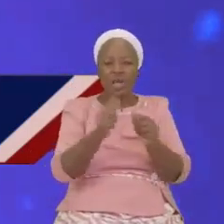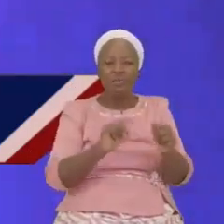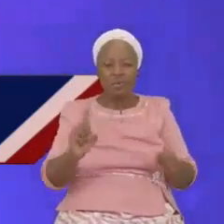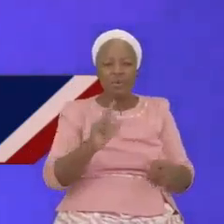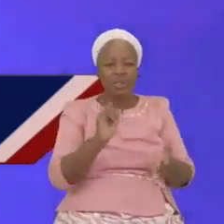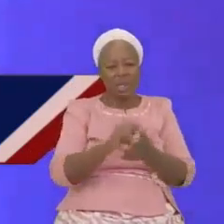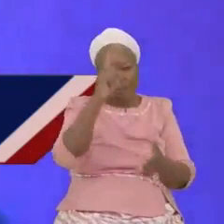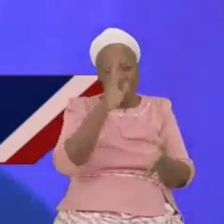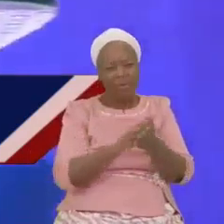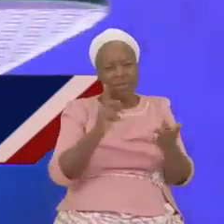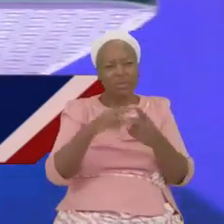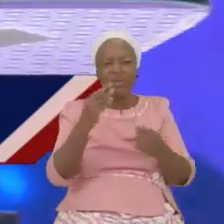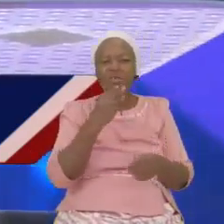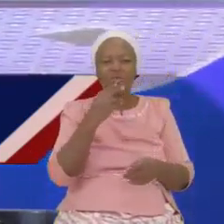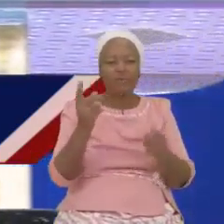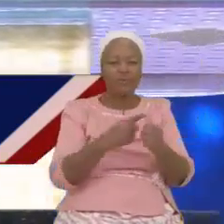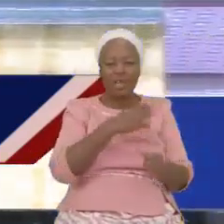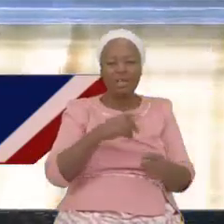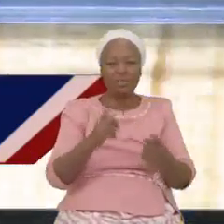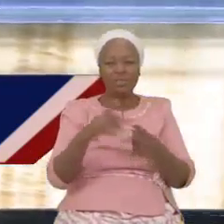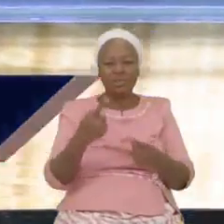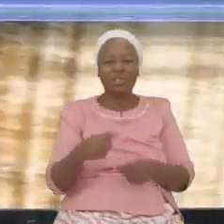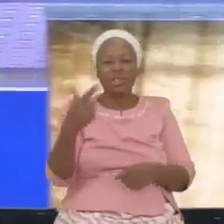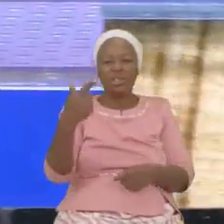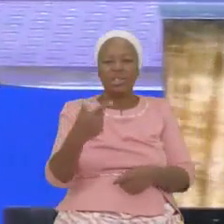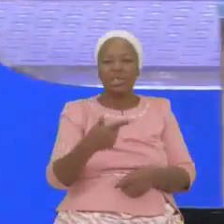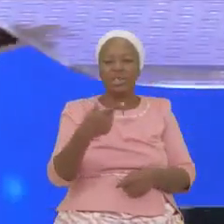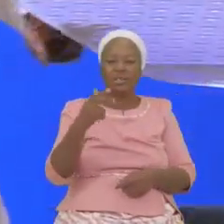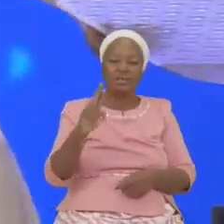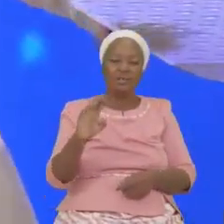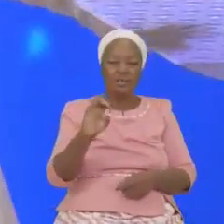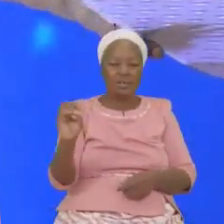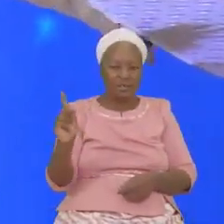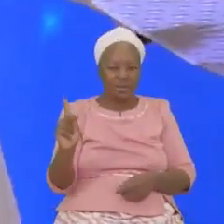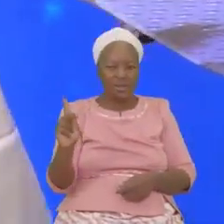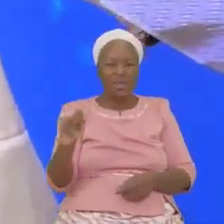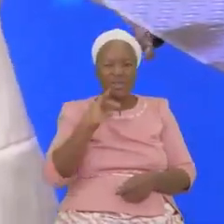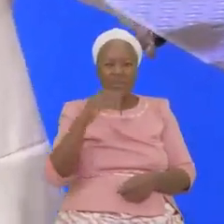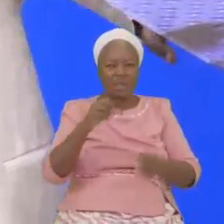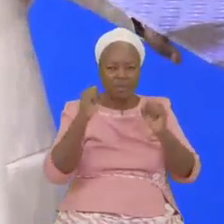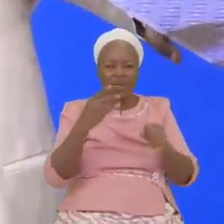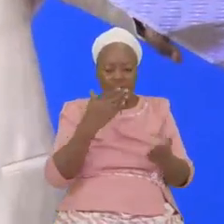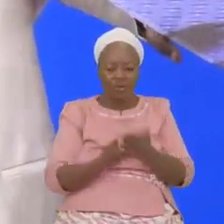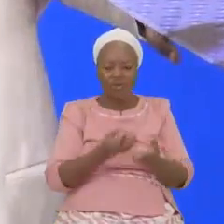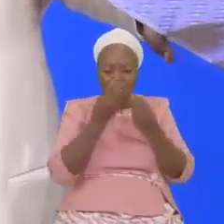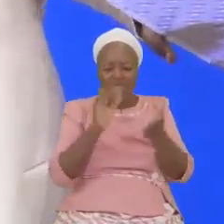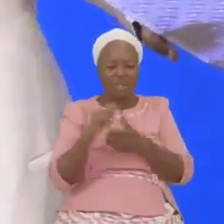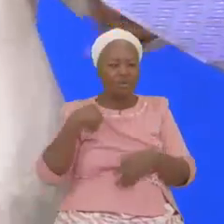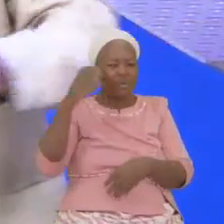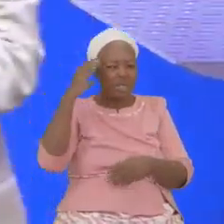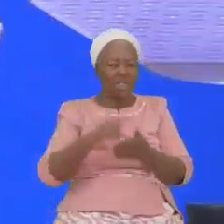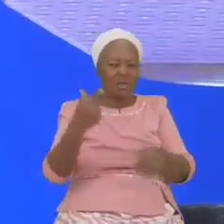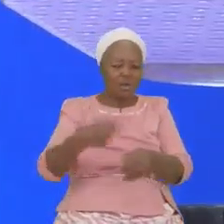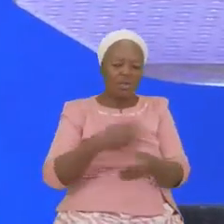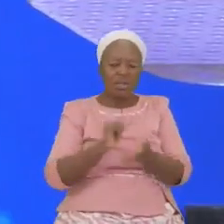the Jew first and to the Greek. Is the power, the good news we're hearing, the glad tidings we're hearing, the gospel we're